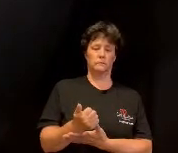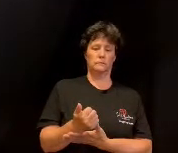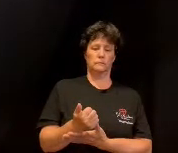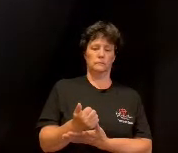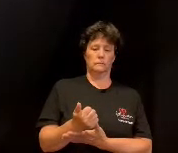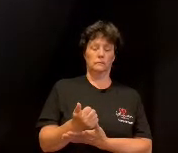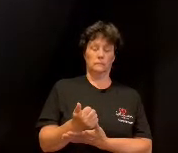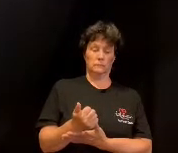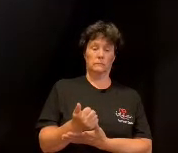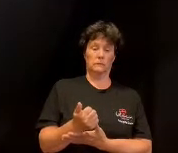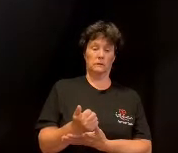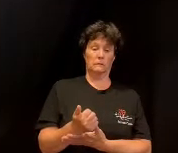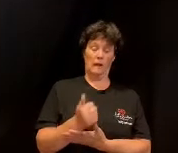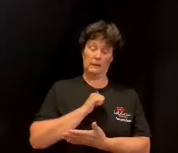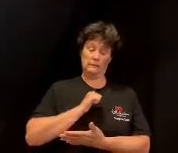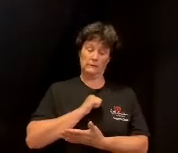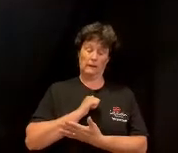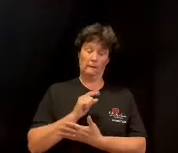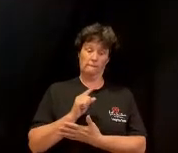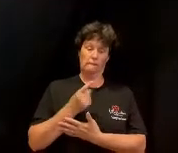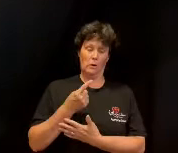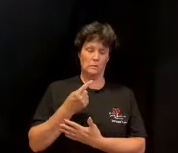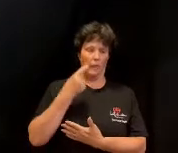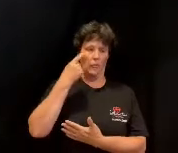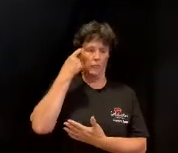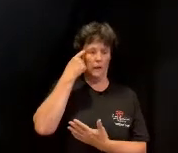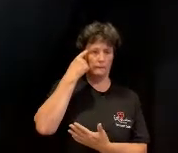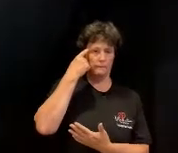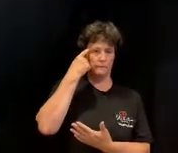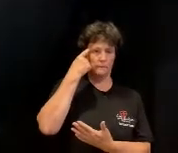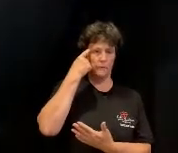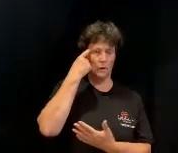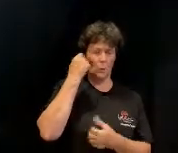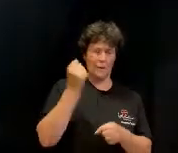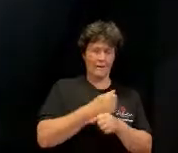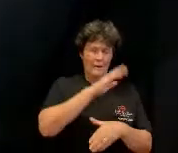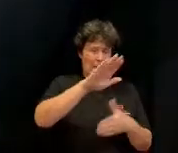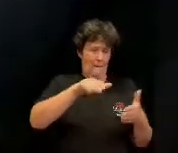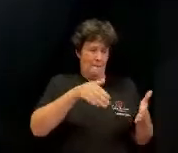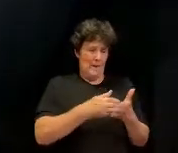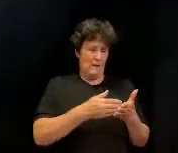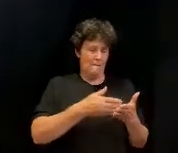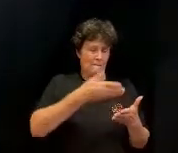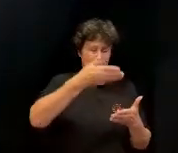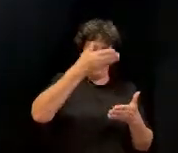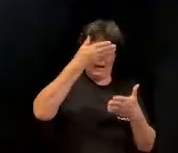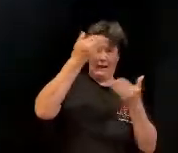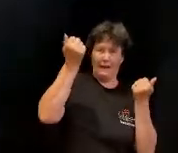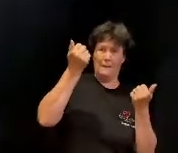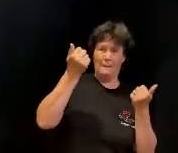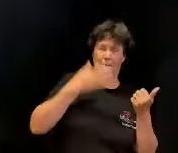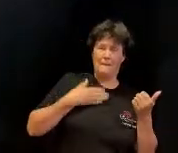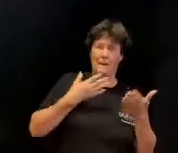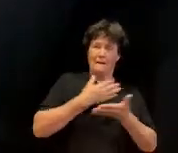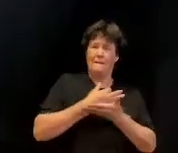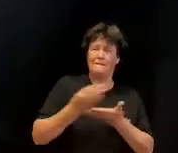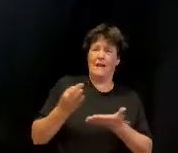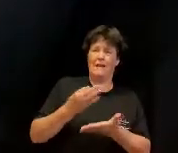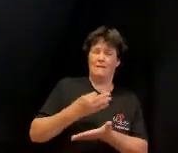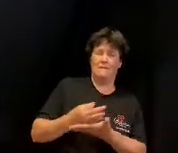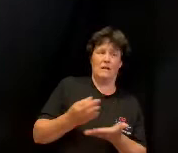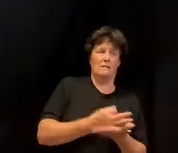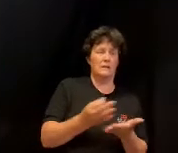All right? So, because a lot of times we get in the middle and we forget about our own flaws. We forget about the fish that we were spit out